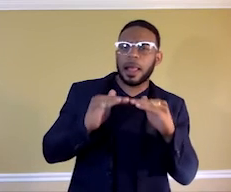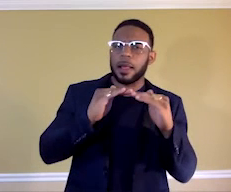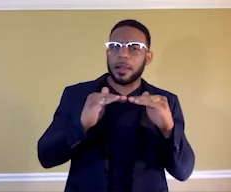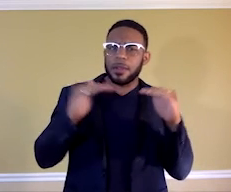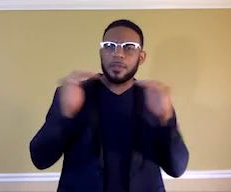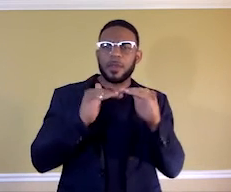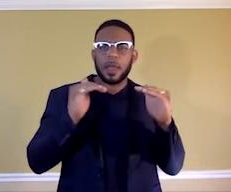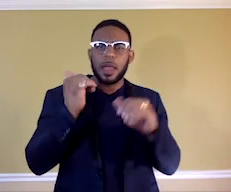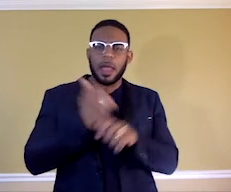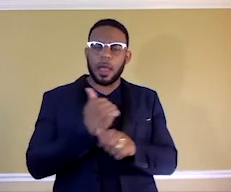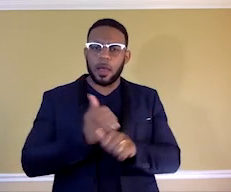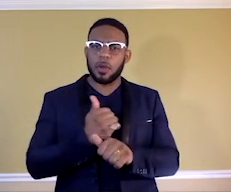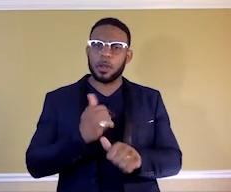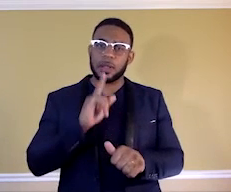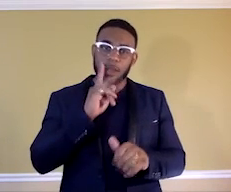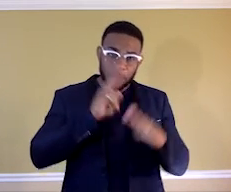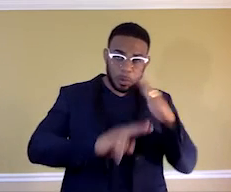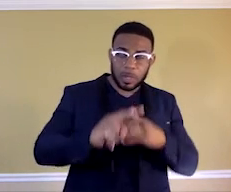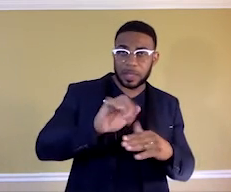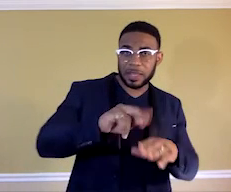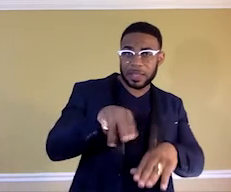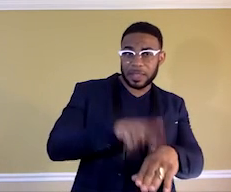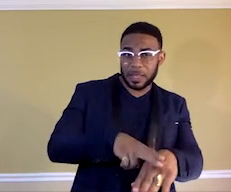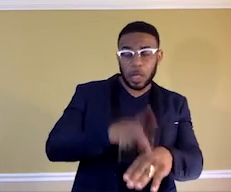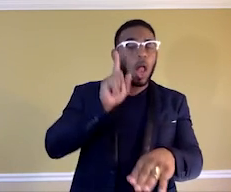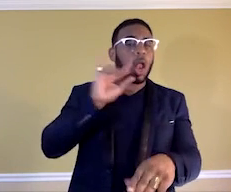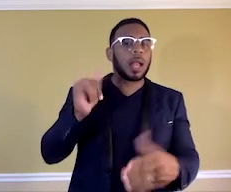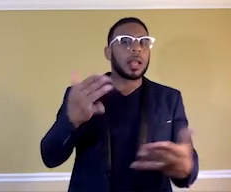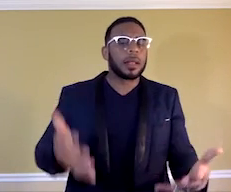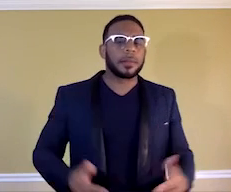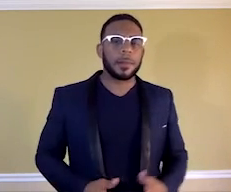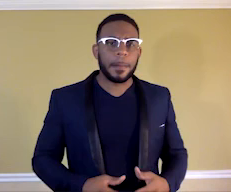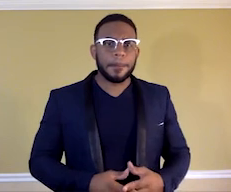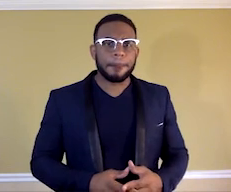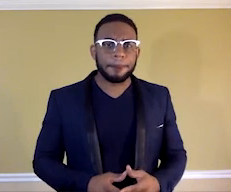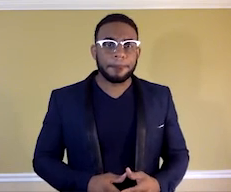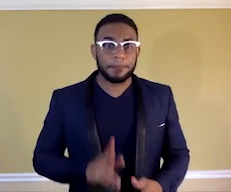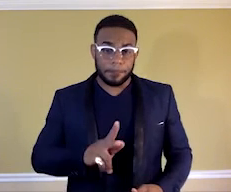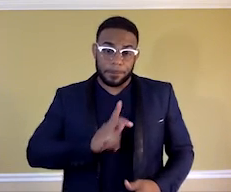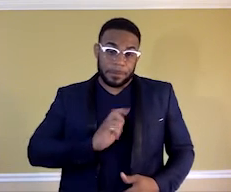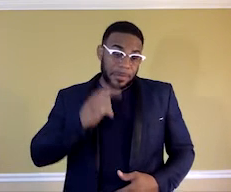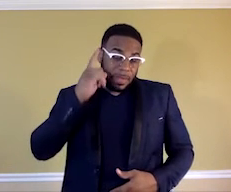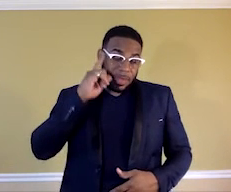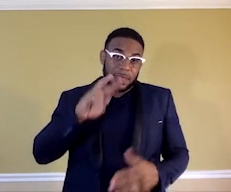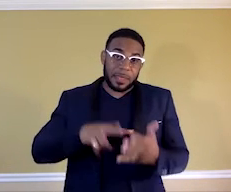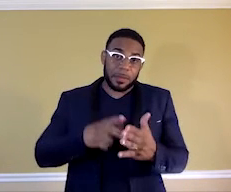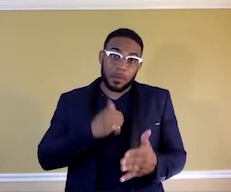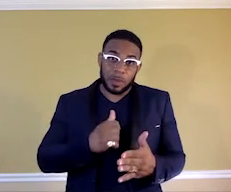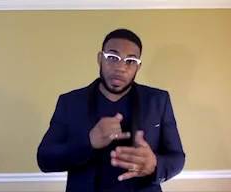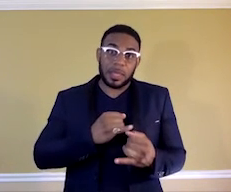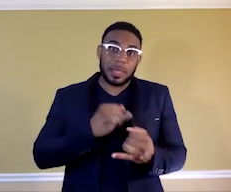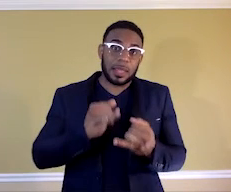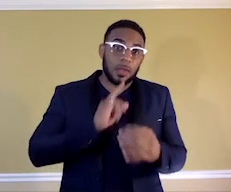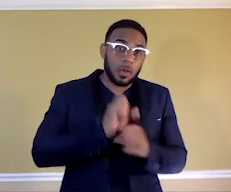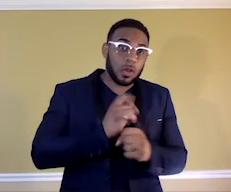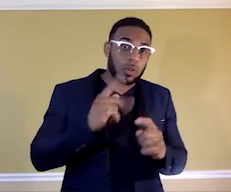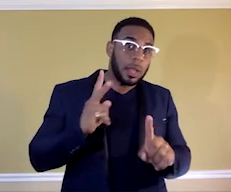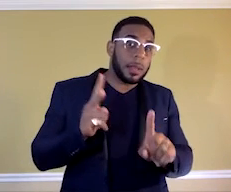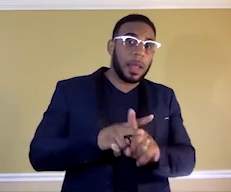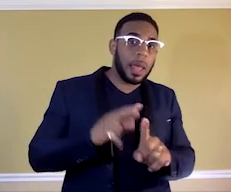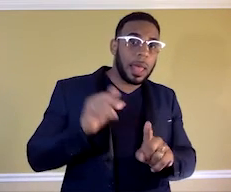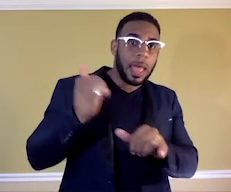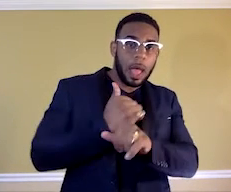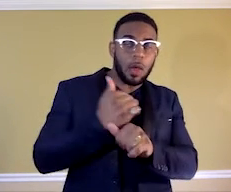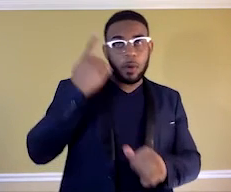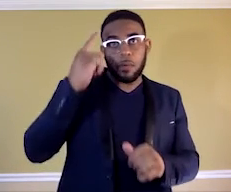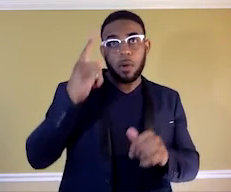fair algorithm that is predictive in nature look like? Personally, I think this means the end of really trying to apply algorithms